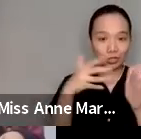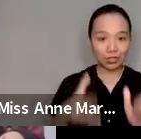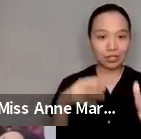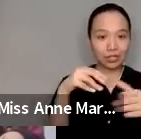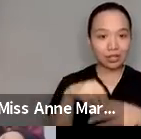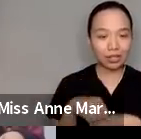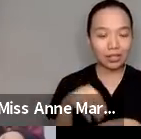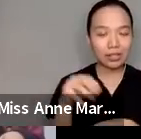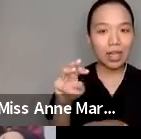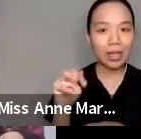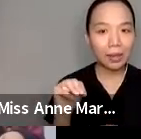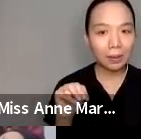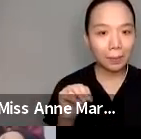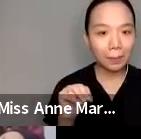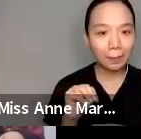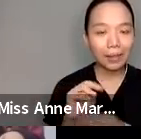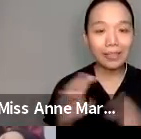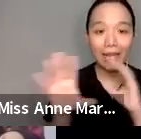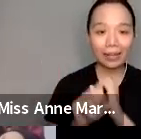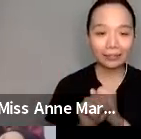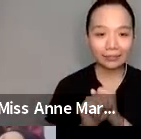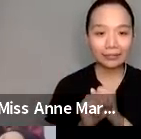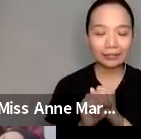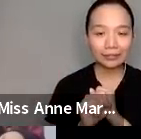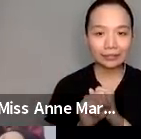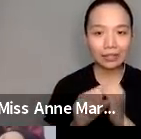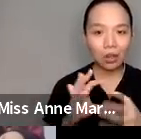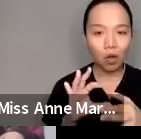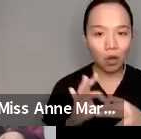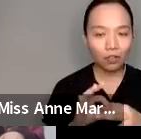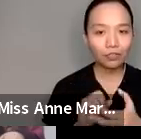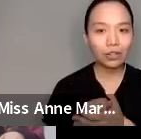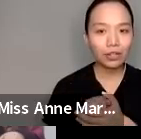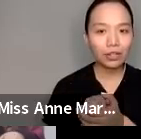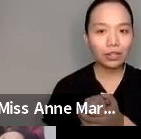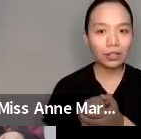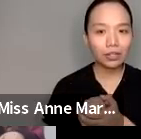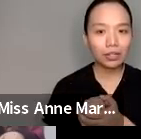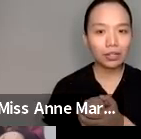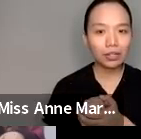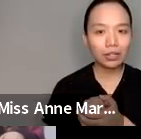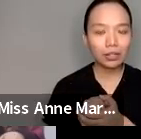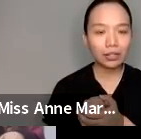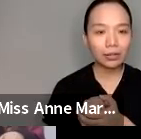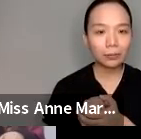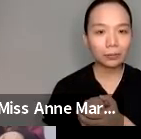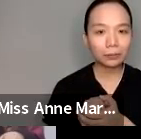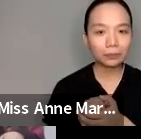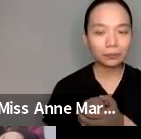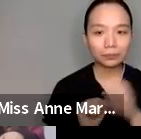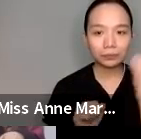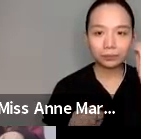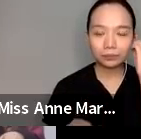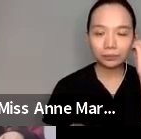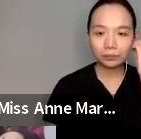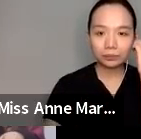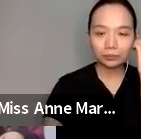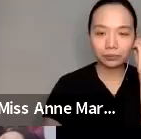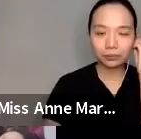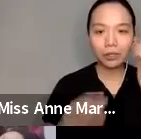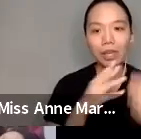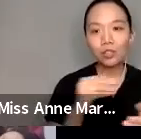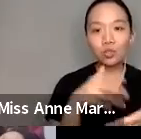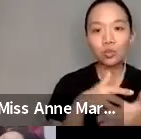end of teaching period there. The